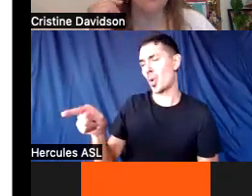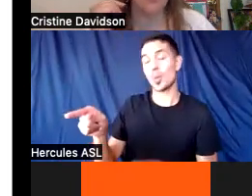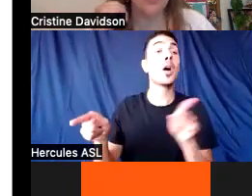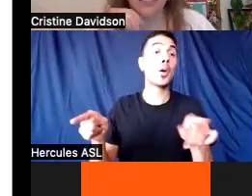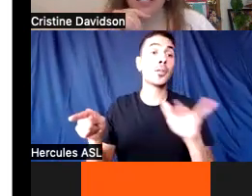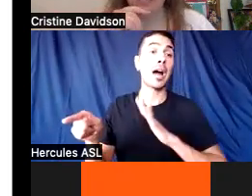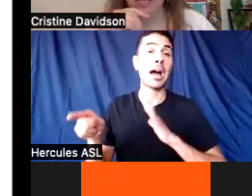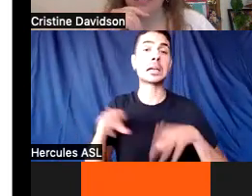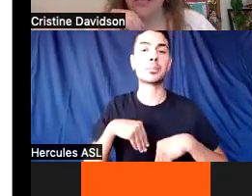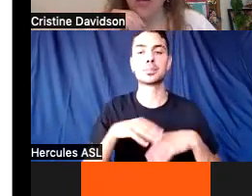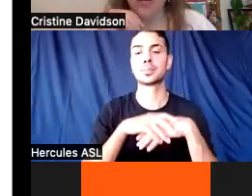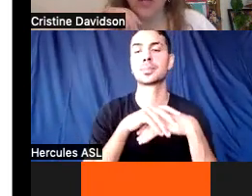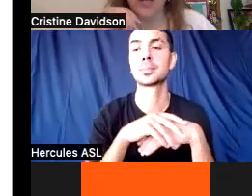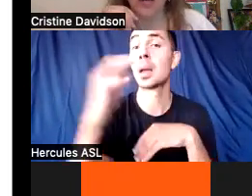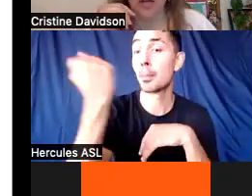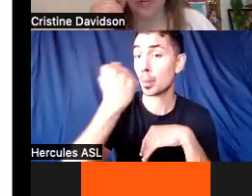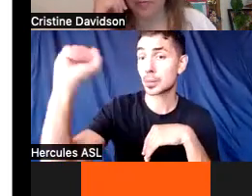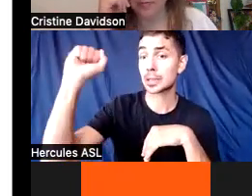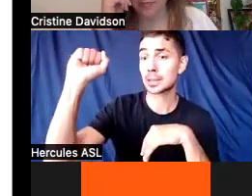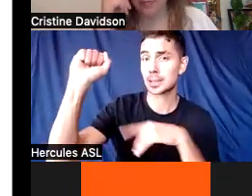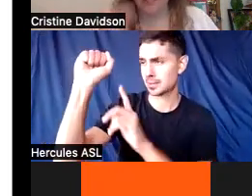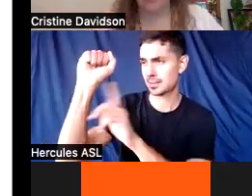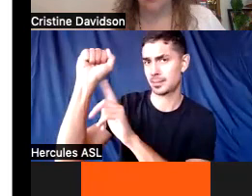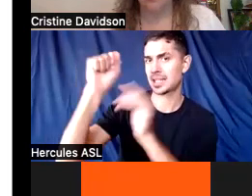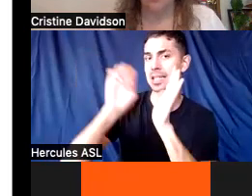at even protesting, right? The,